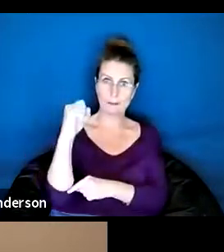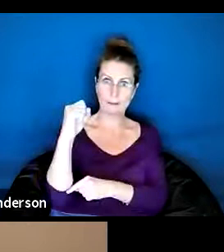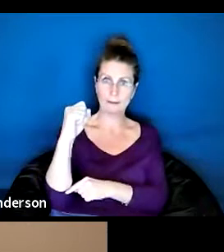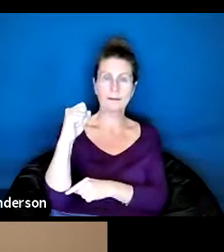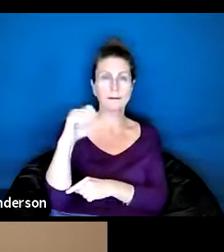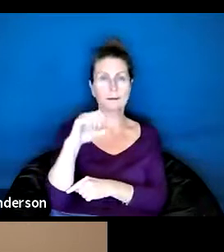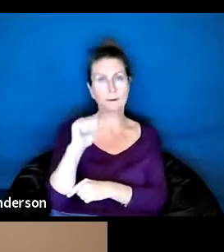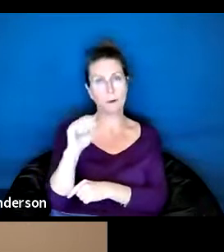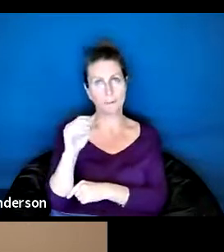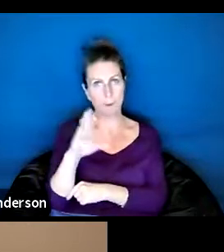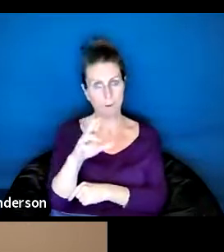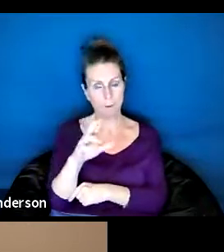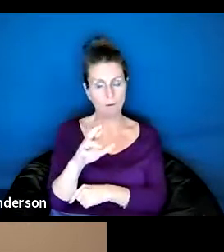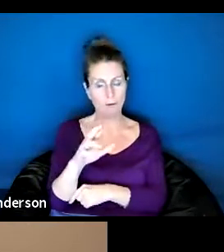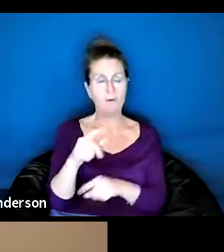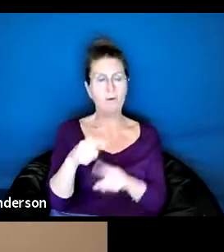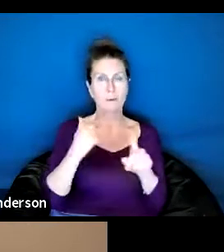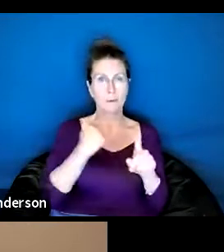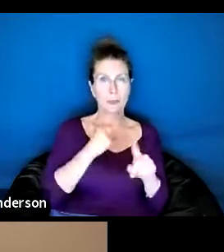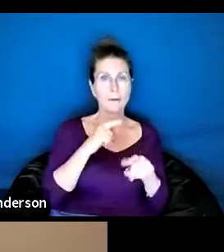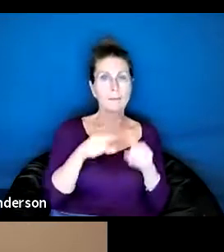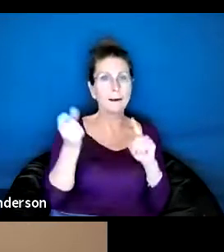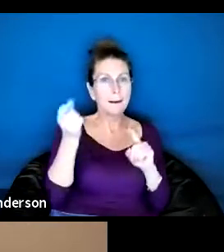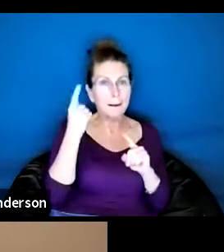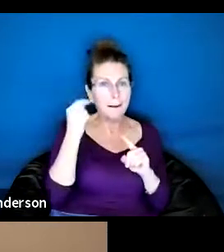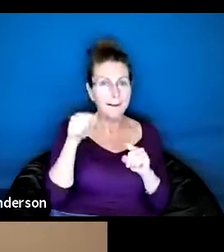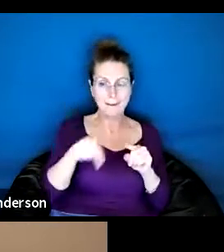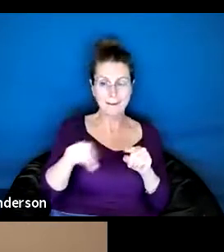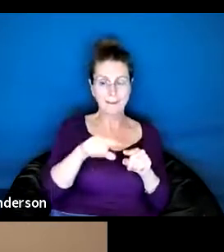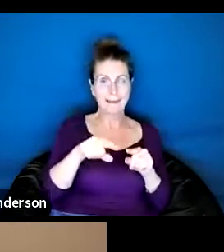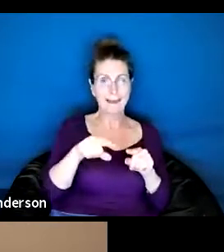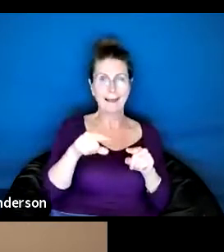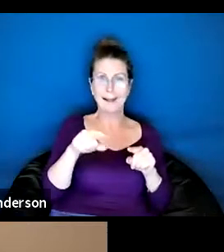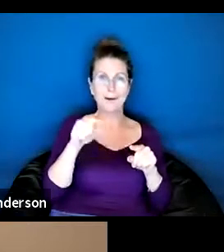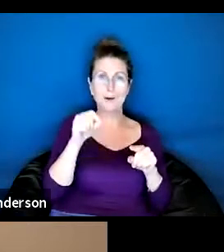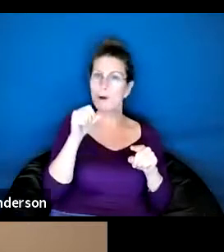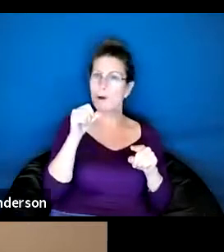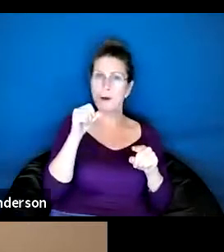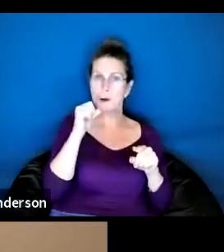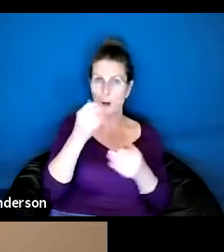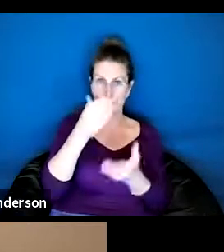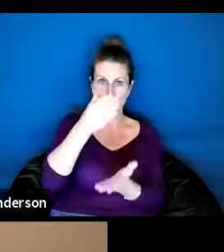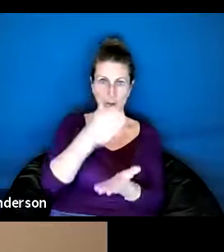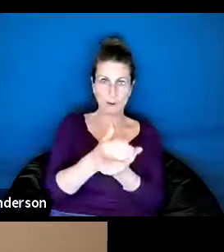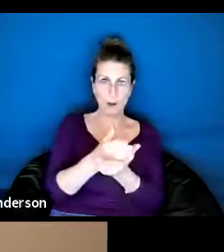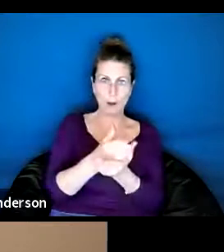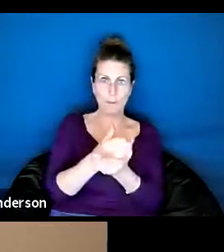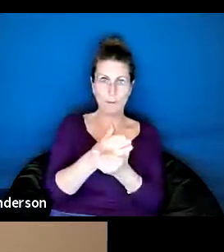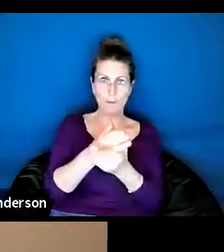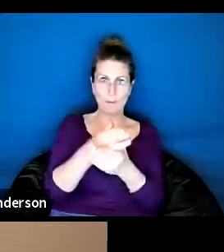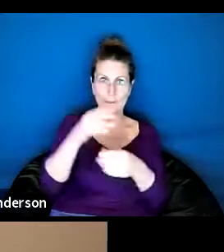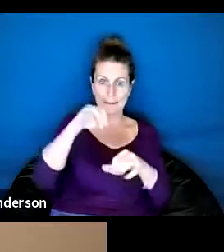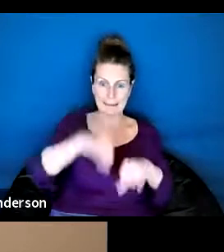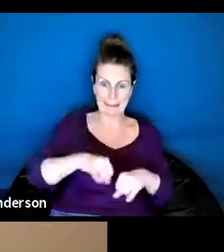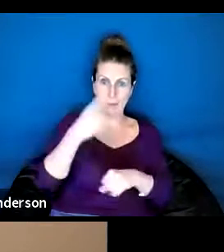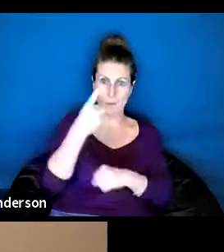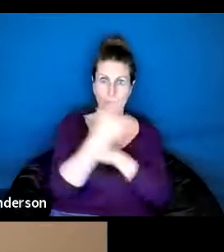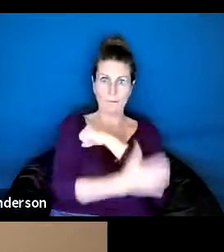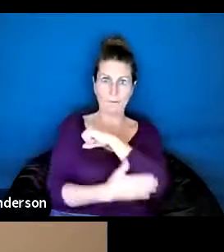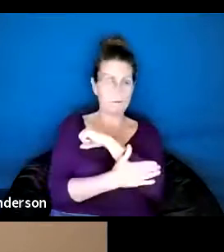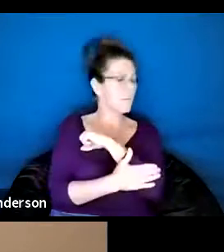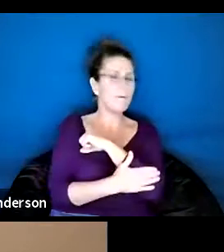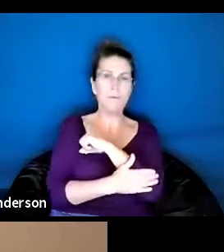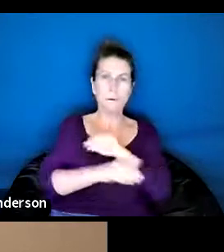context. But microbes don't carry passports. They don't go through border controls. So what that means is if other countries don't simultaneously make